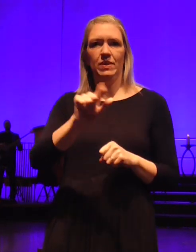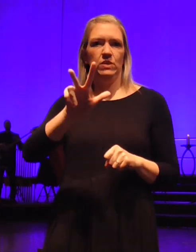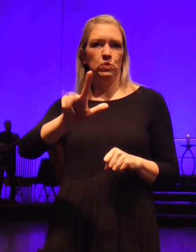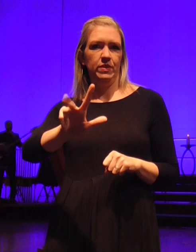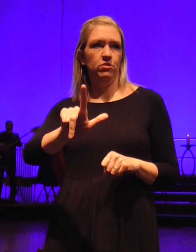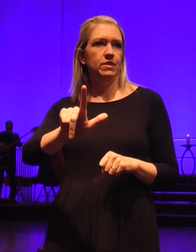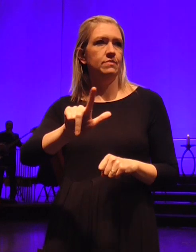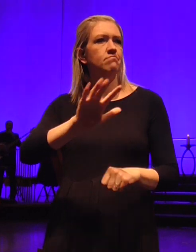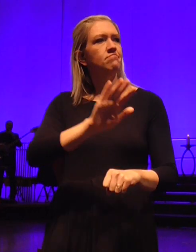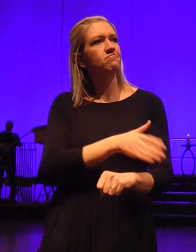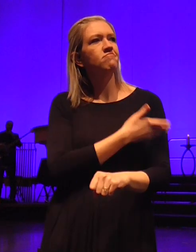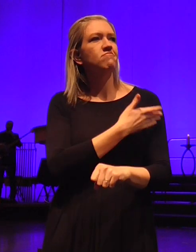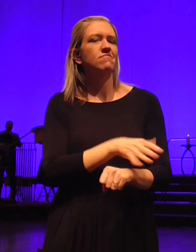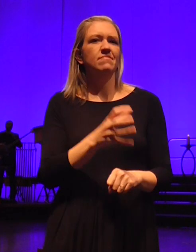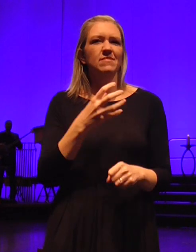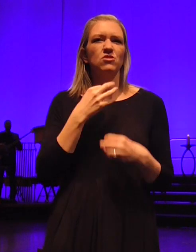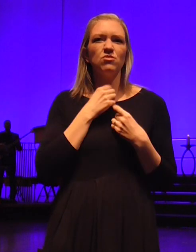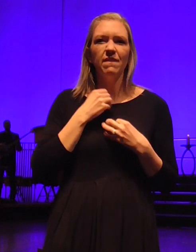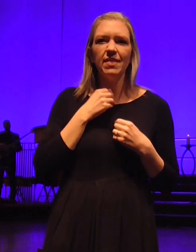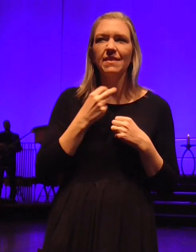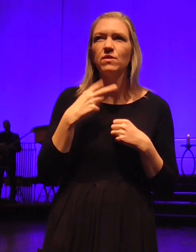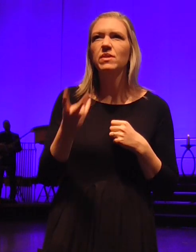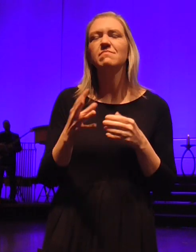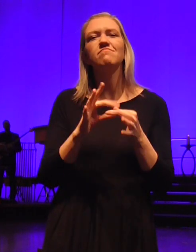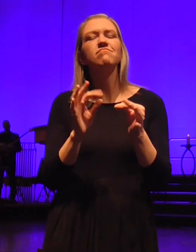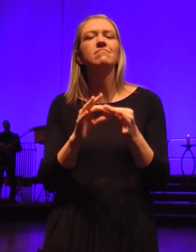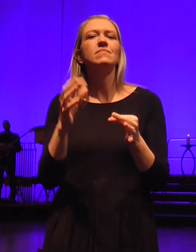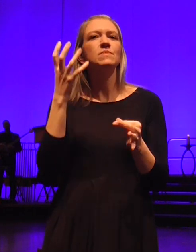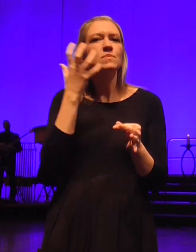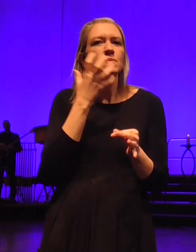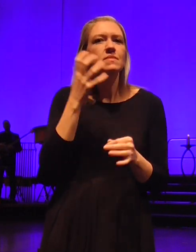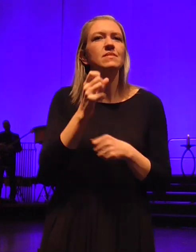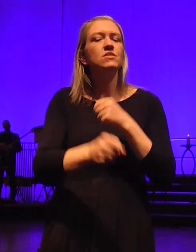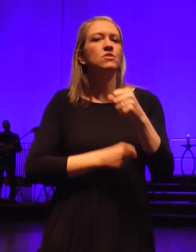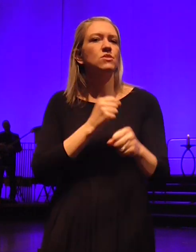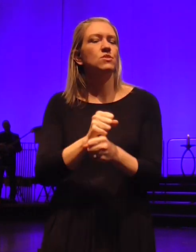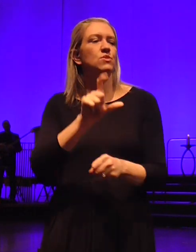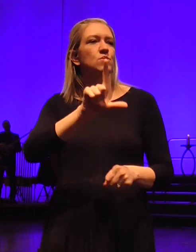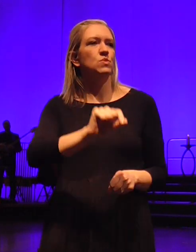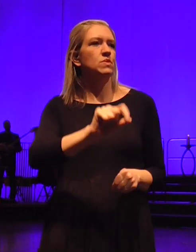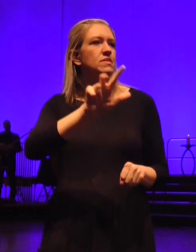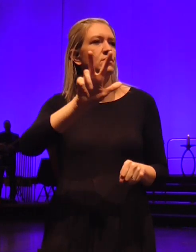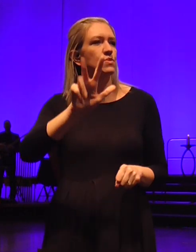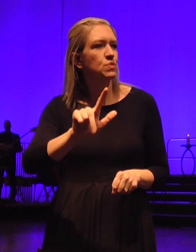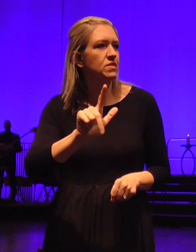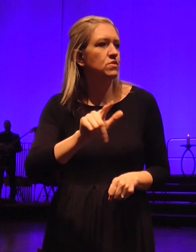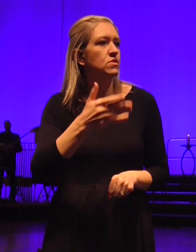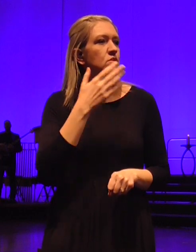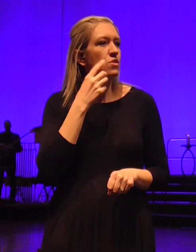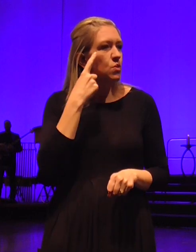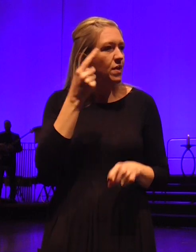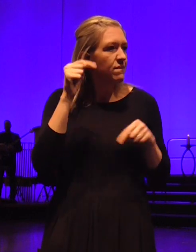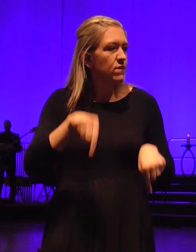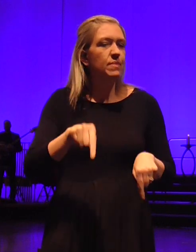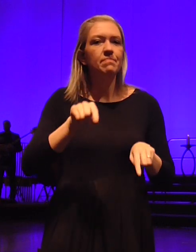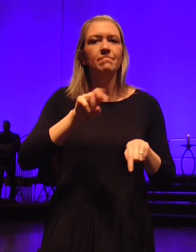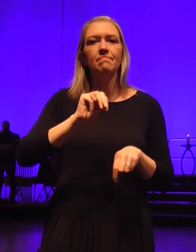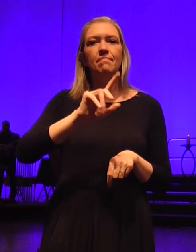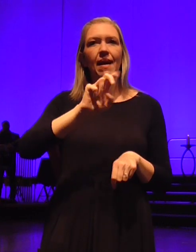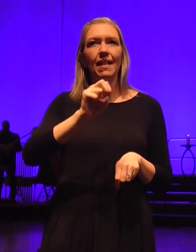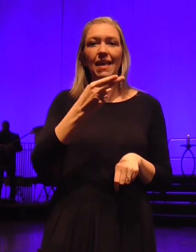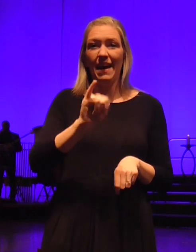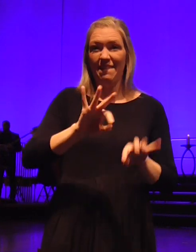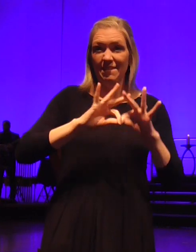Well, the year 2023 was a good one for the Mile High family.